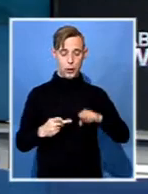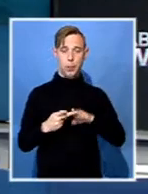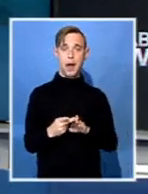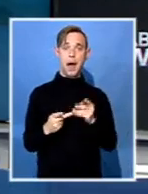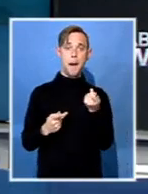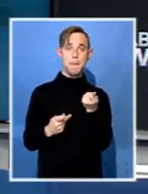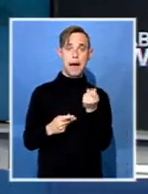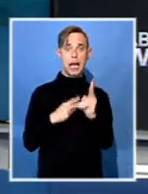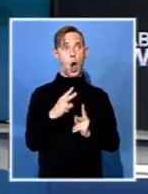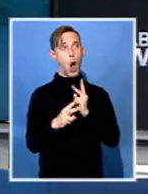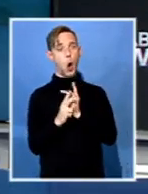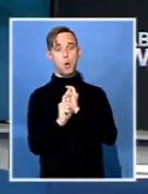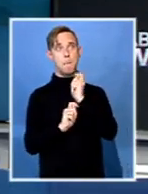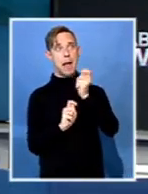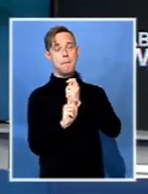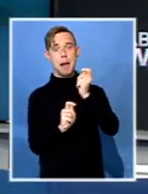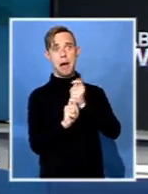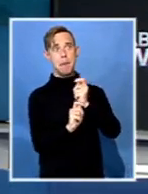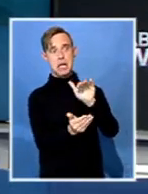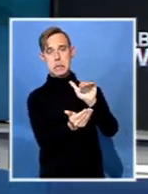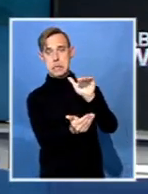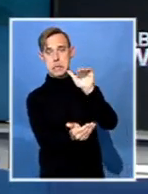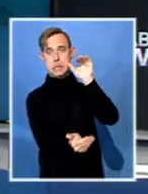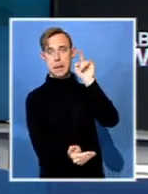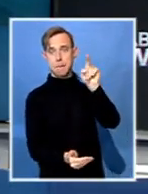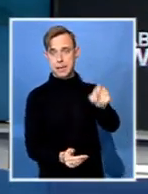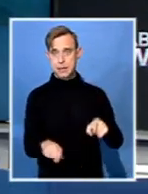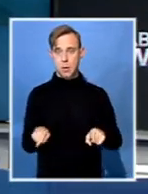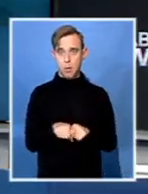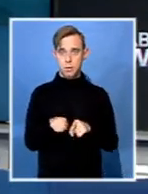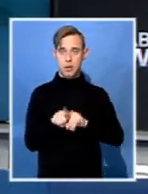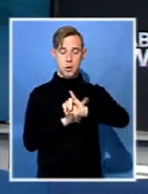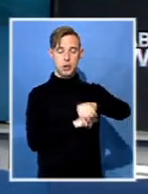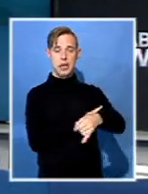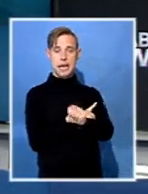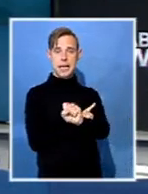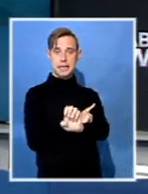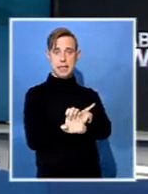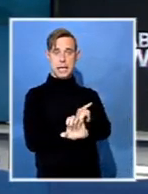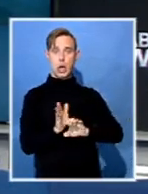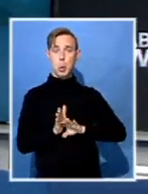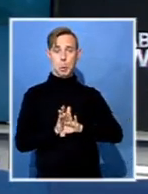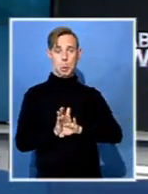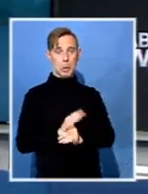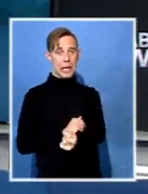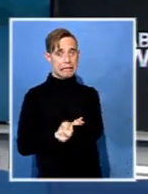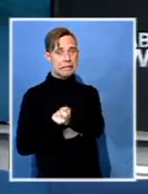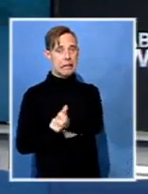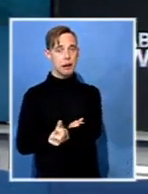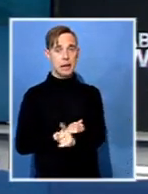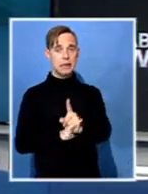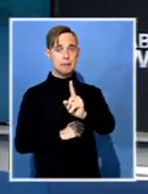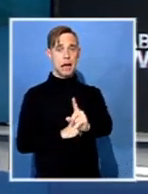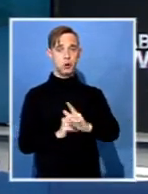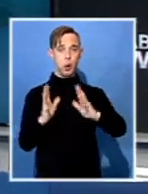in that projected tax revenue that we talked about. Well, the JSE did manage to end the day a little higher, however, even though